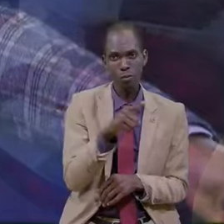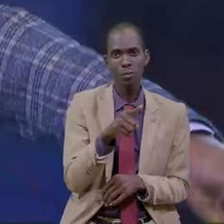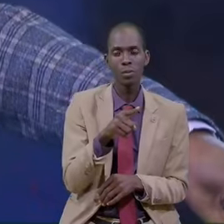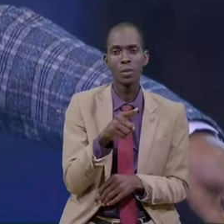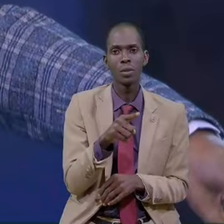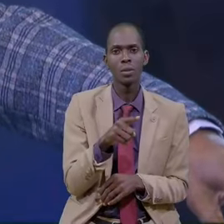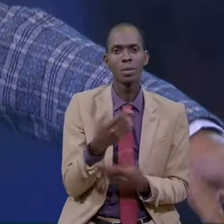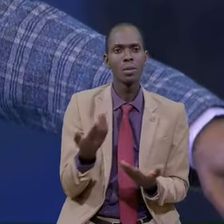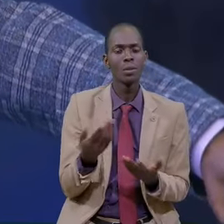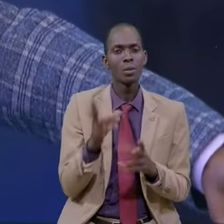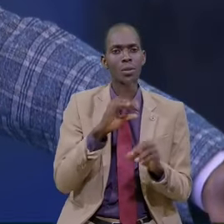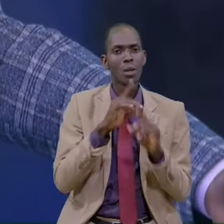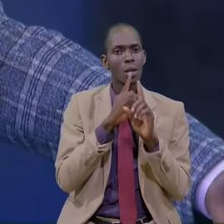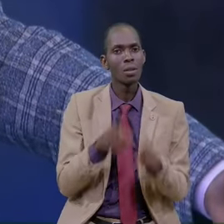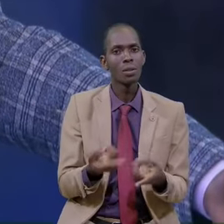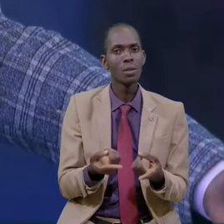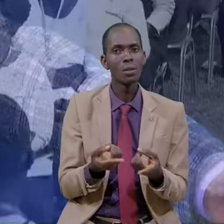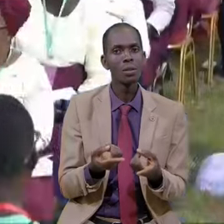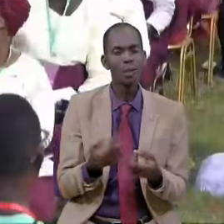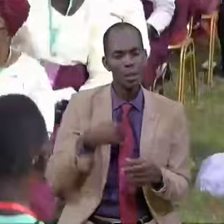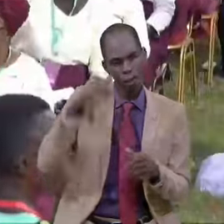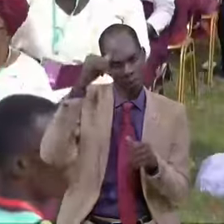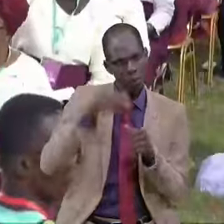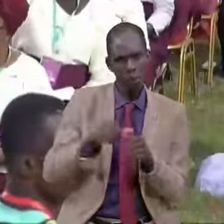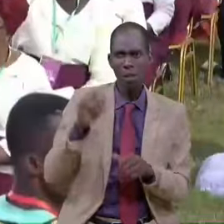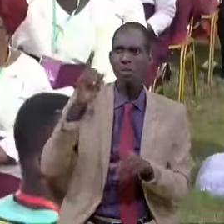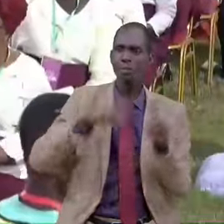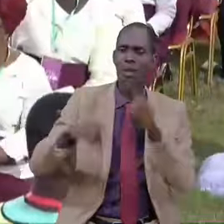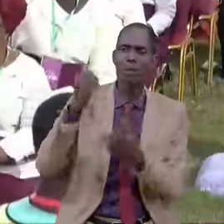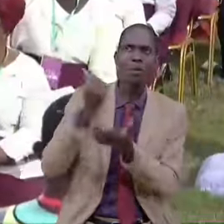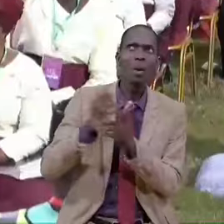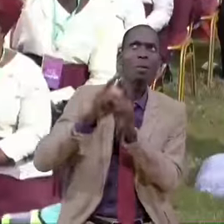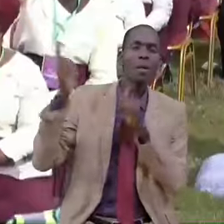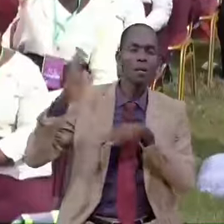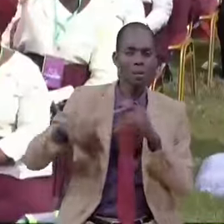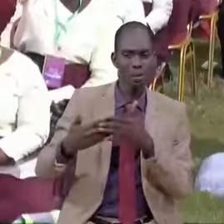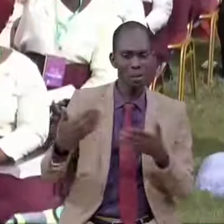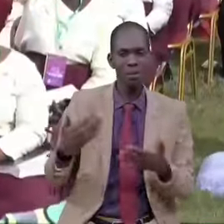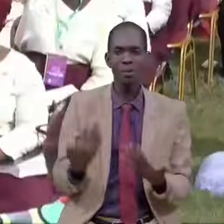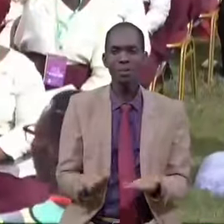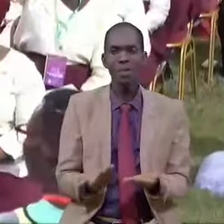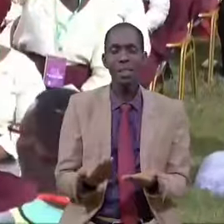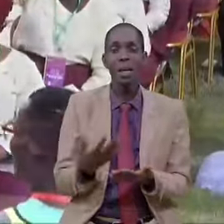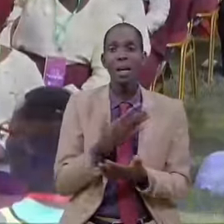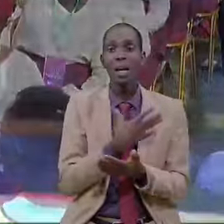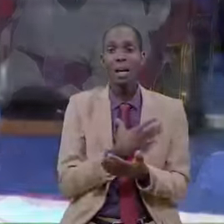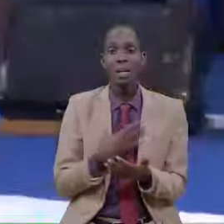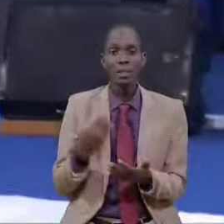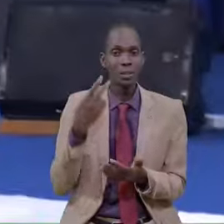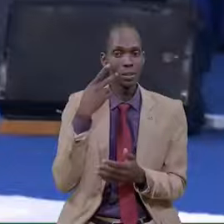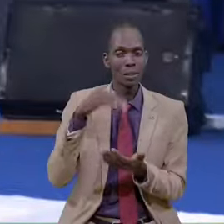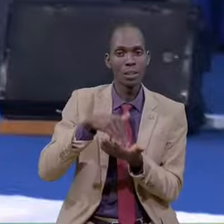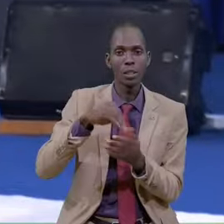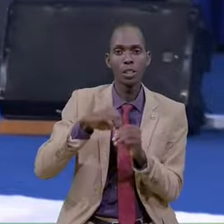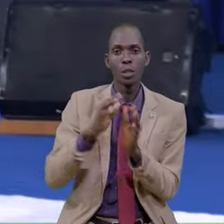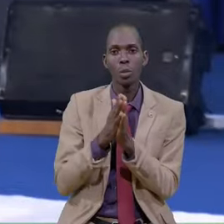must see amen is not like I when I came before and then it tells us in James